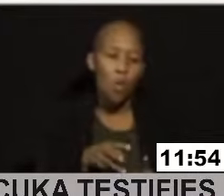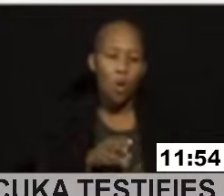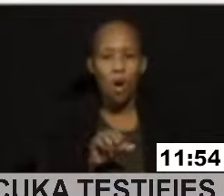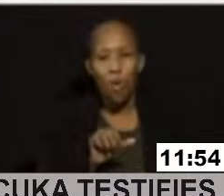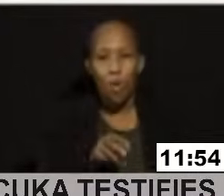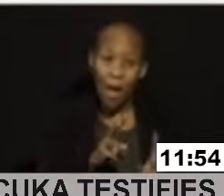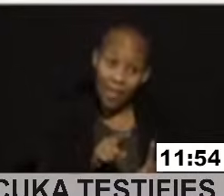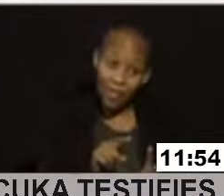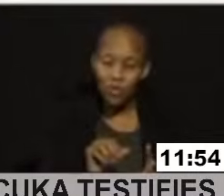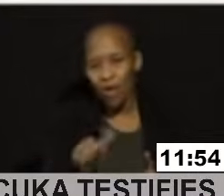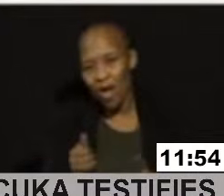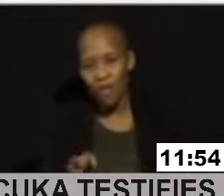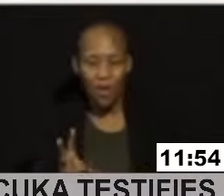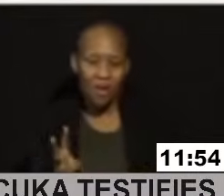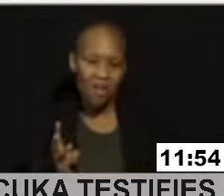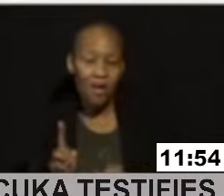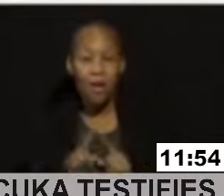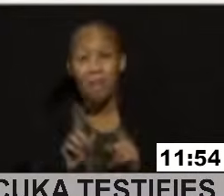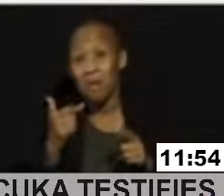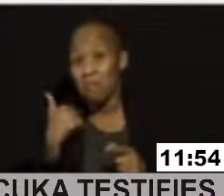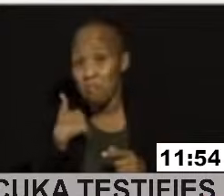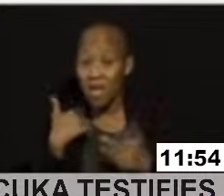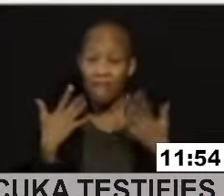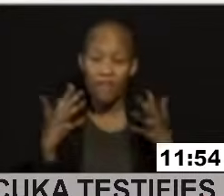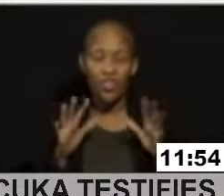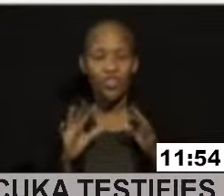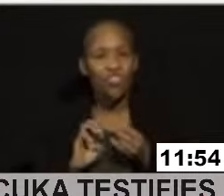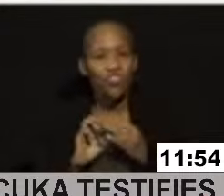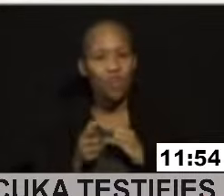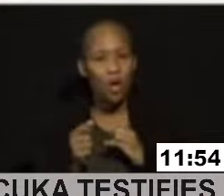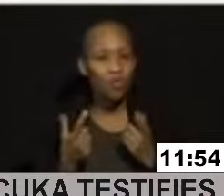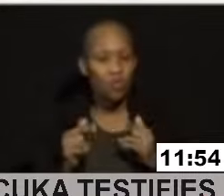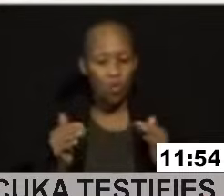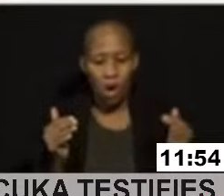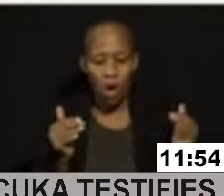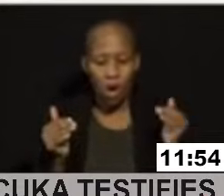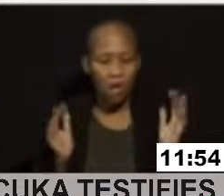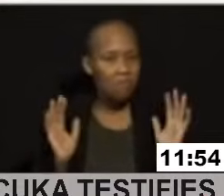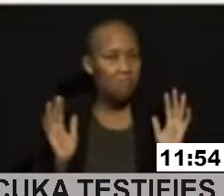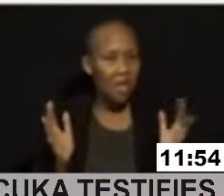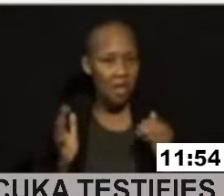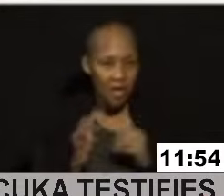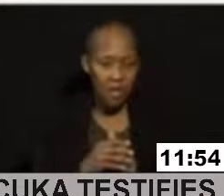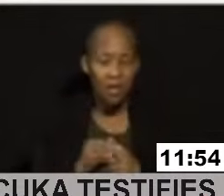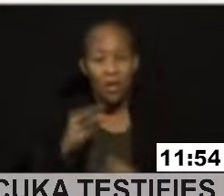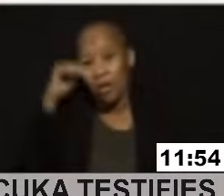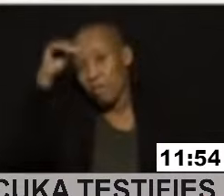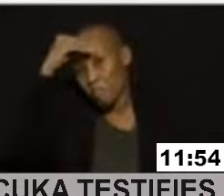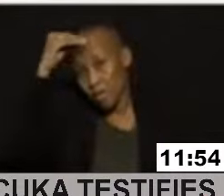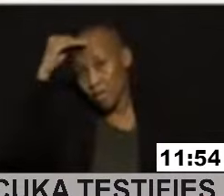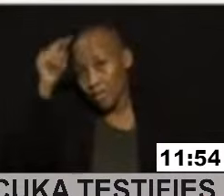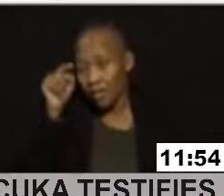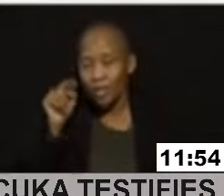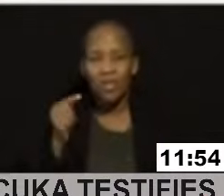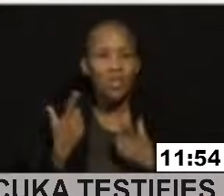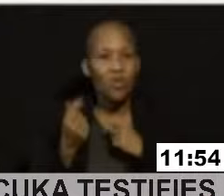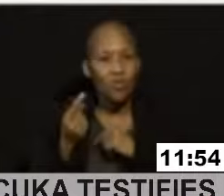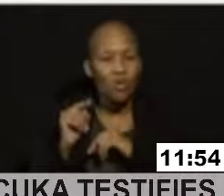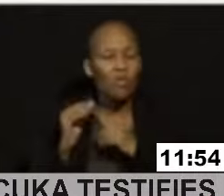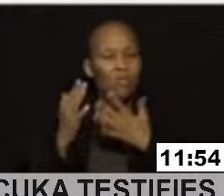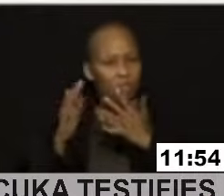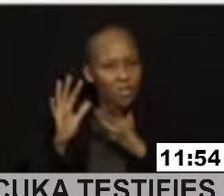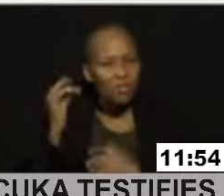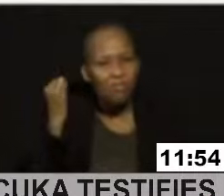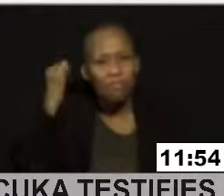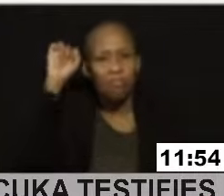was important for me that I try to manage them. This was one of those, because the police here were refusing